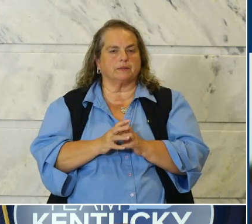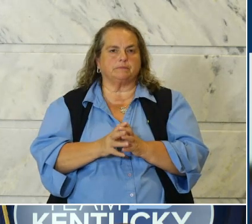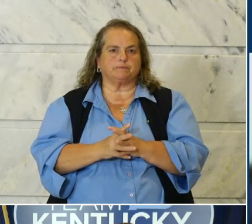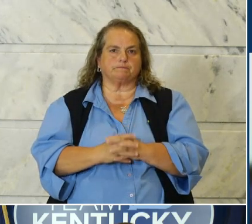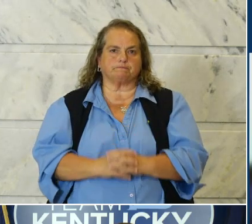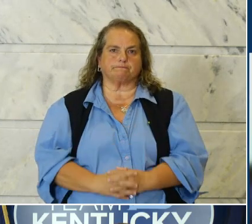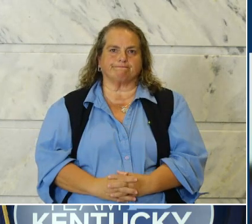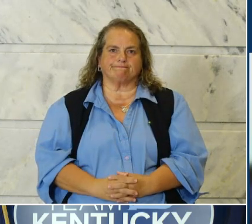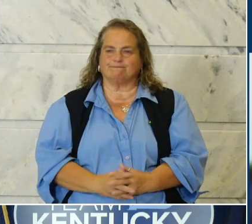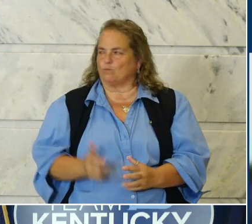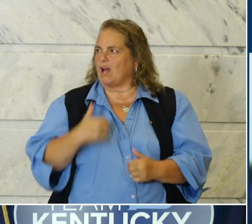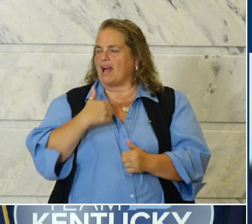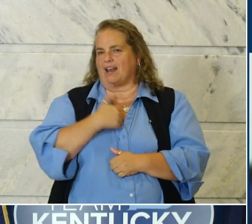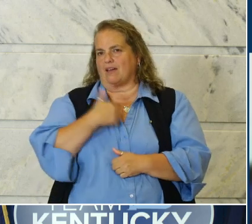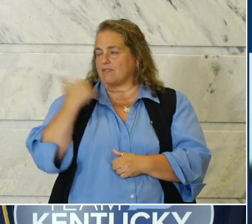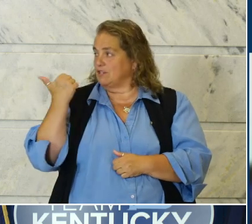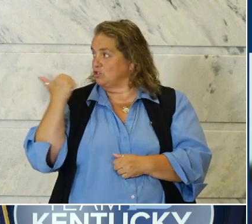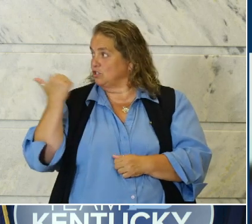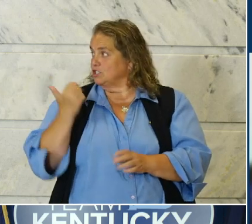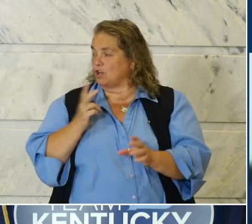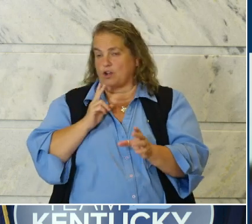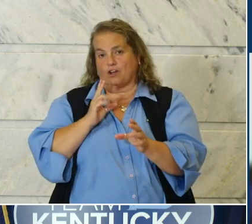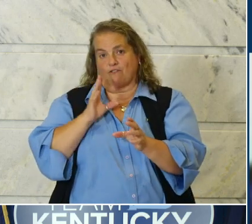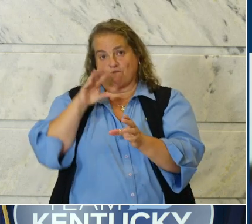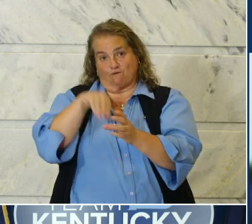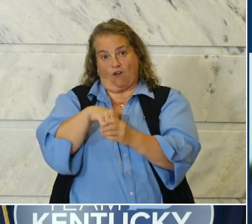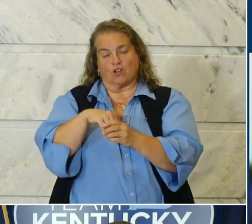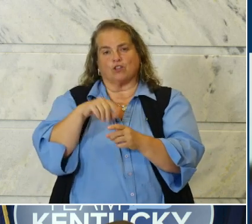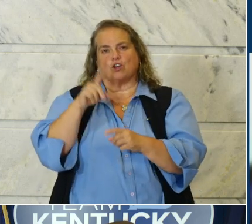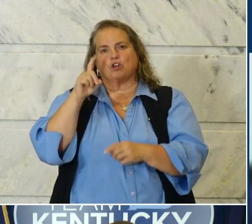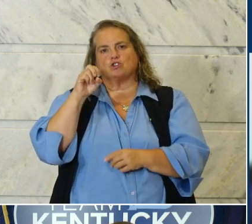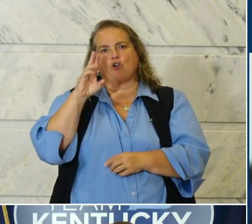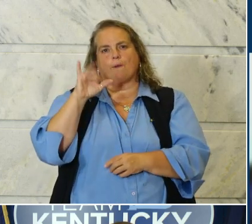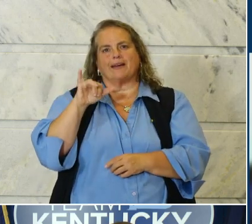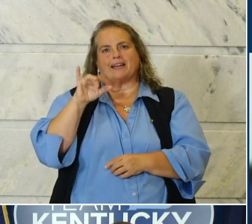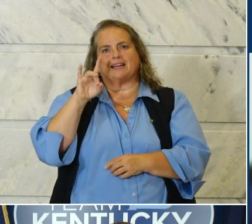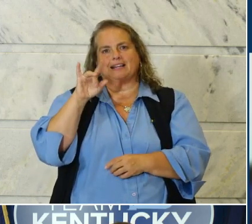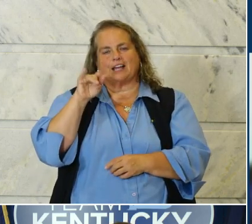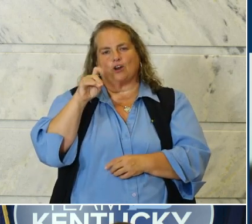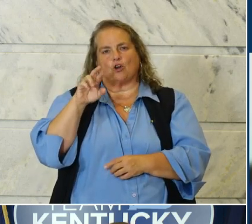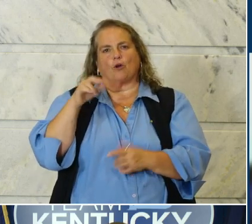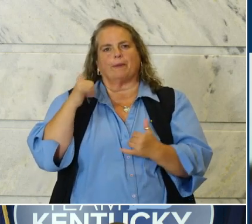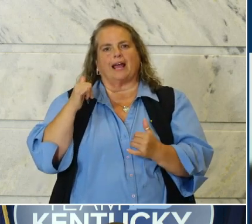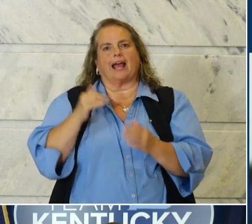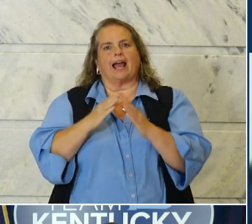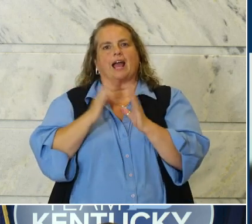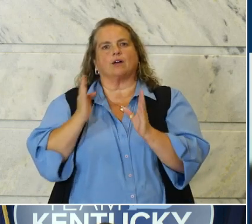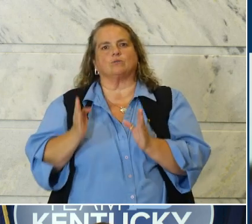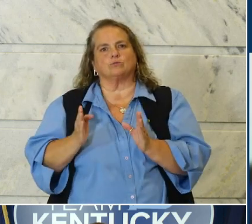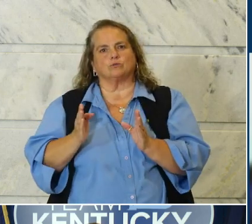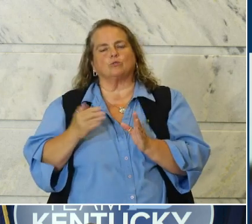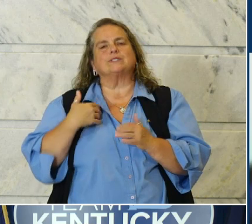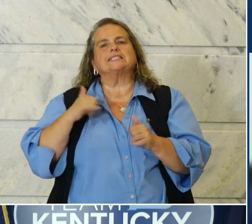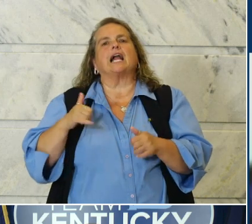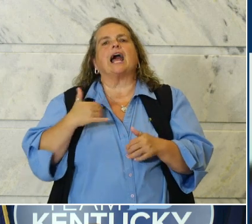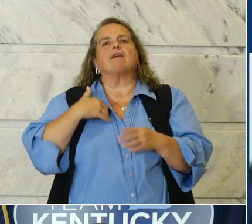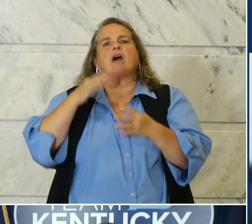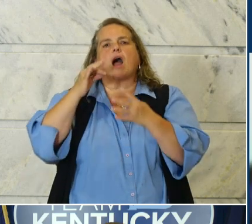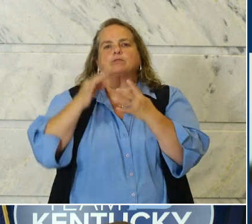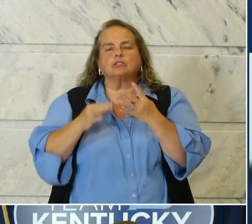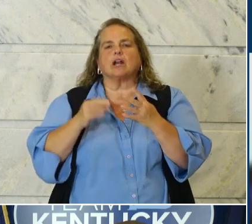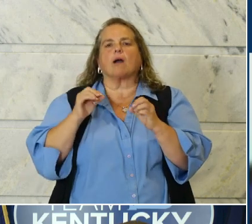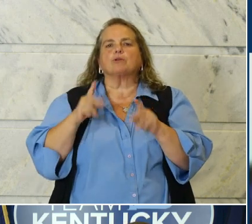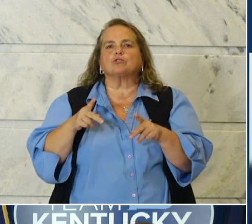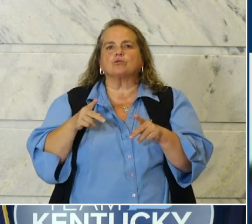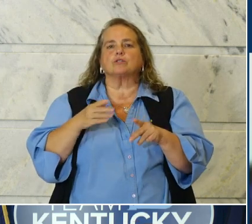So I love this. She's participating in the Derby Dinner Playhouse. That we still have options and opportunities. My